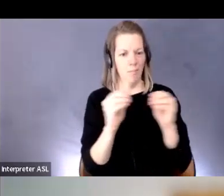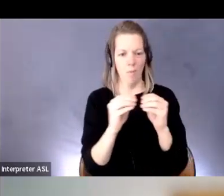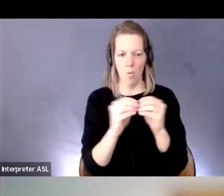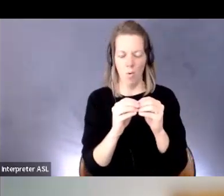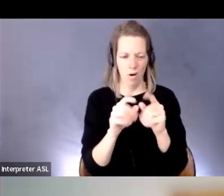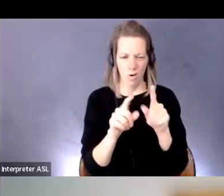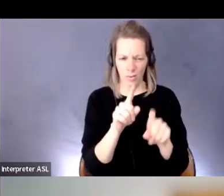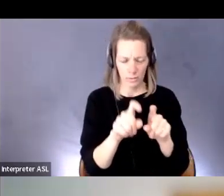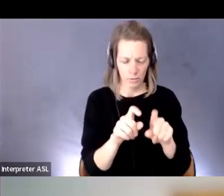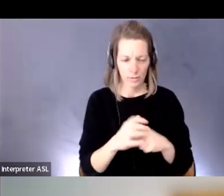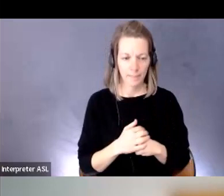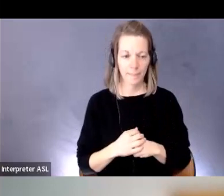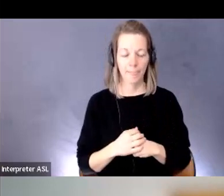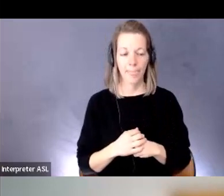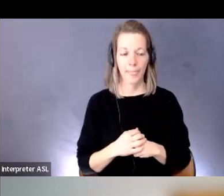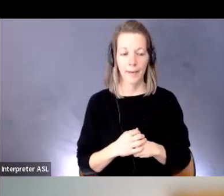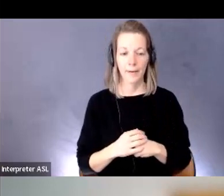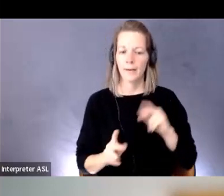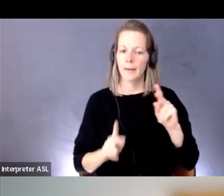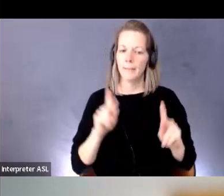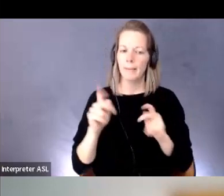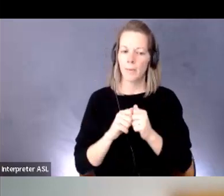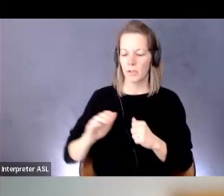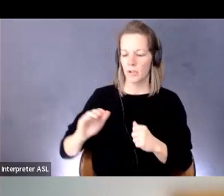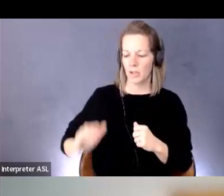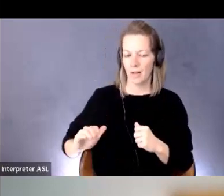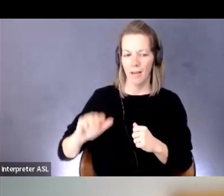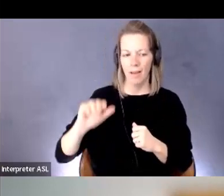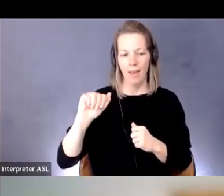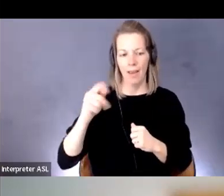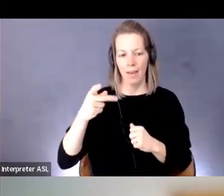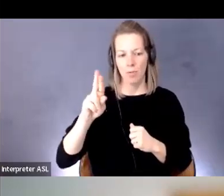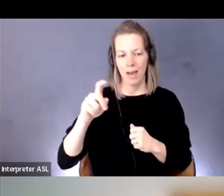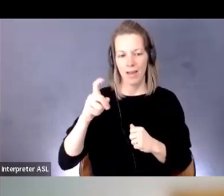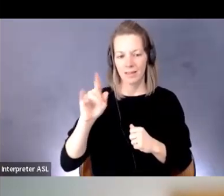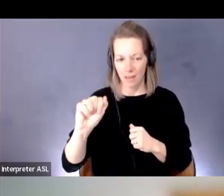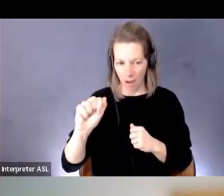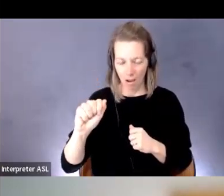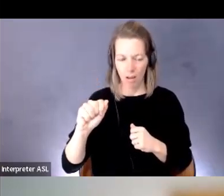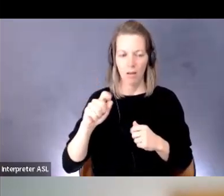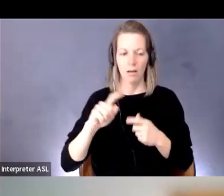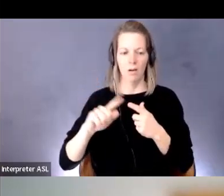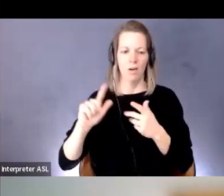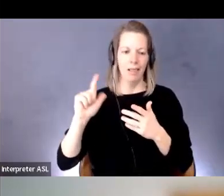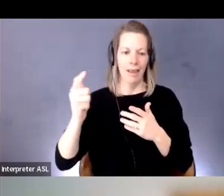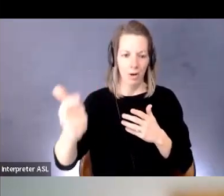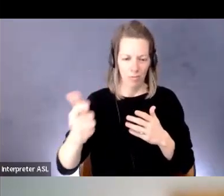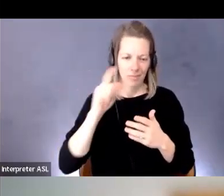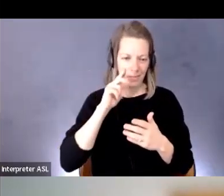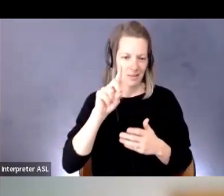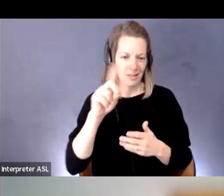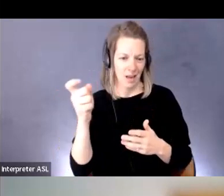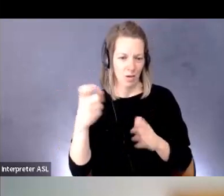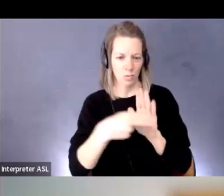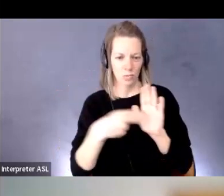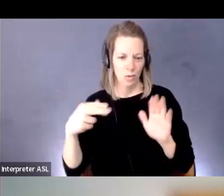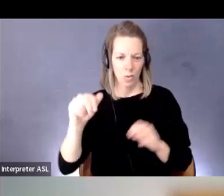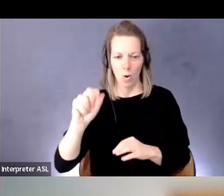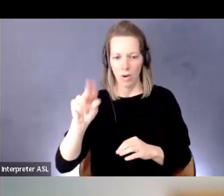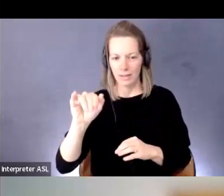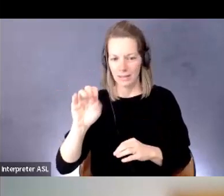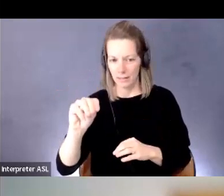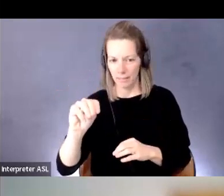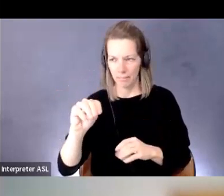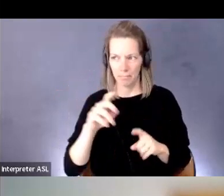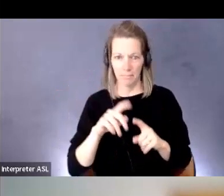For example, many people with childhood apraxia of speech are also, or will later be, diagnosed with autism. We don't